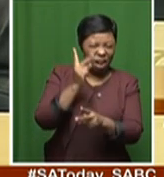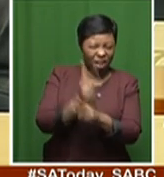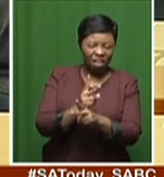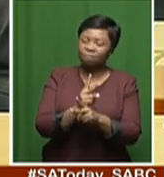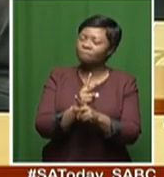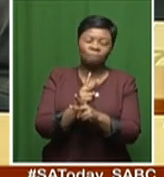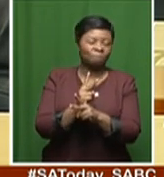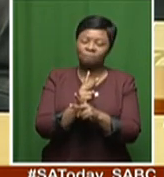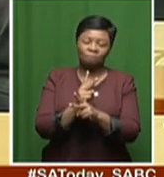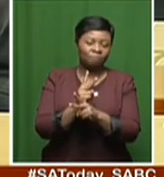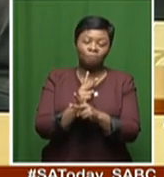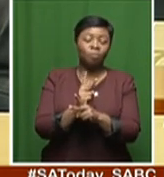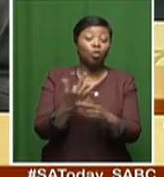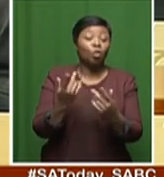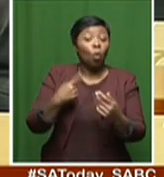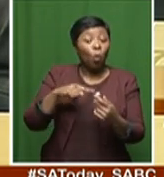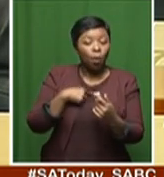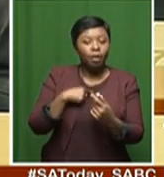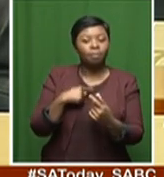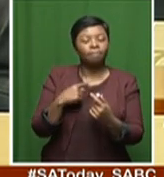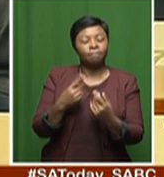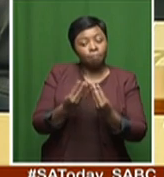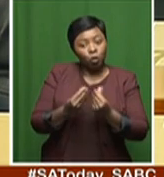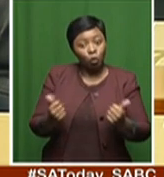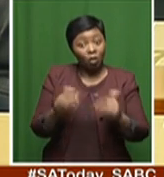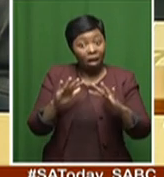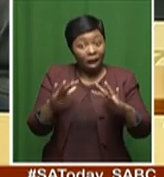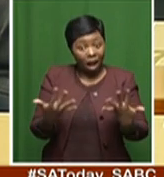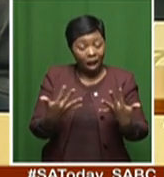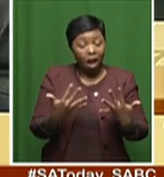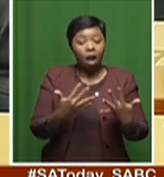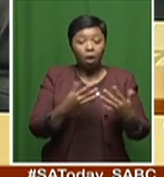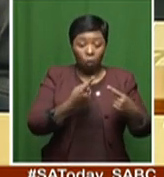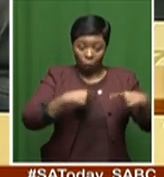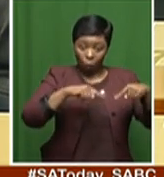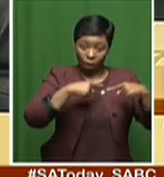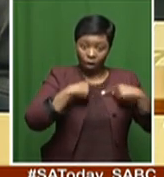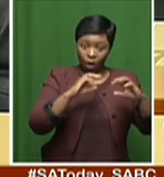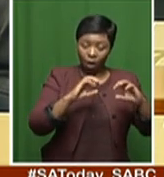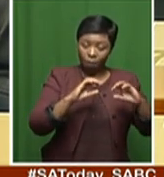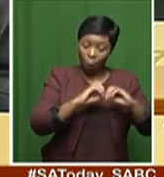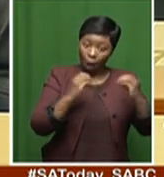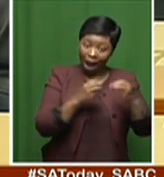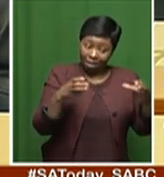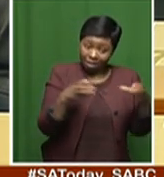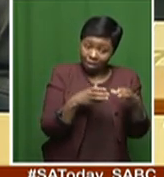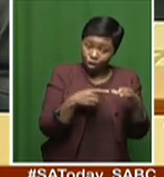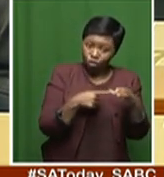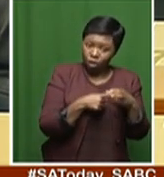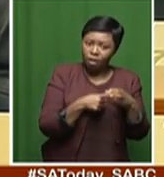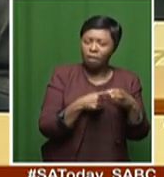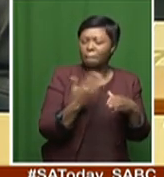it with regard to our own organizational measures. Now, over the past 2 days, we